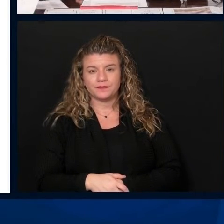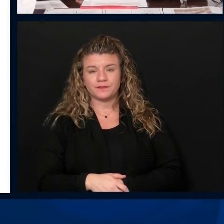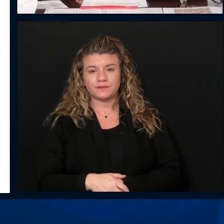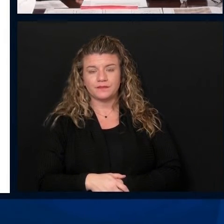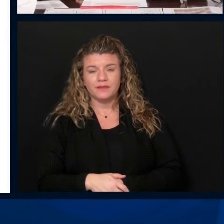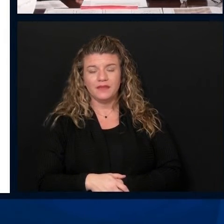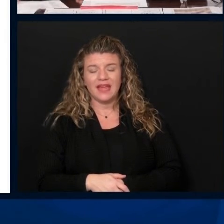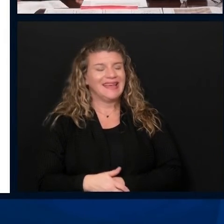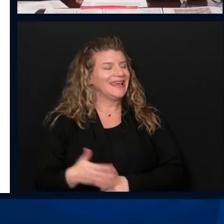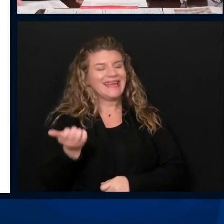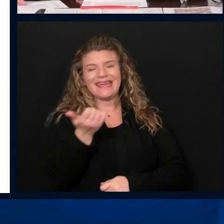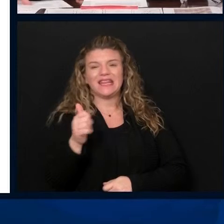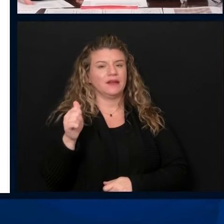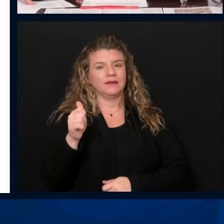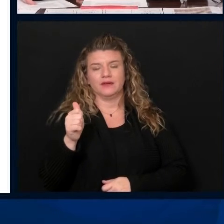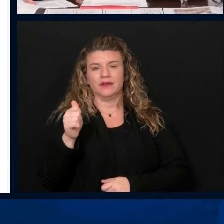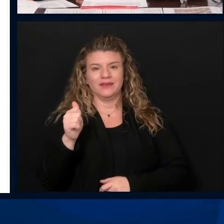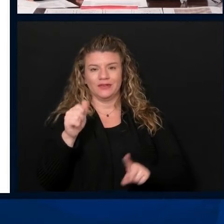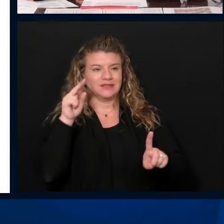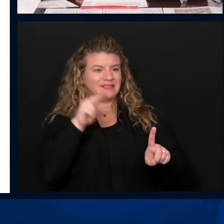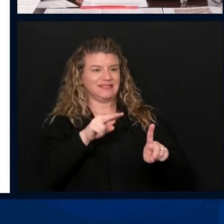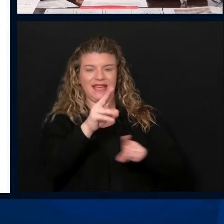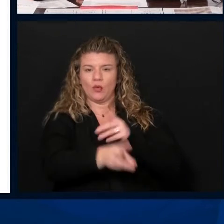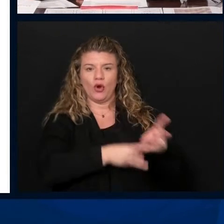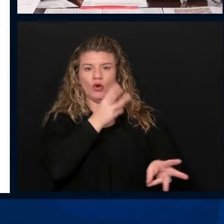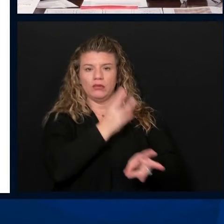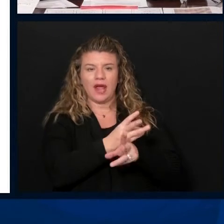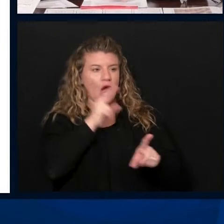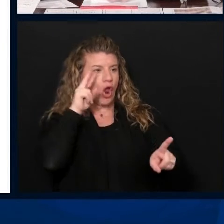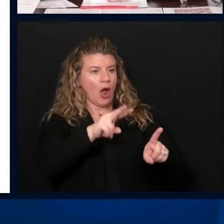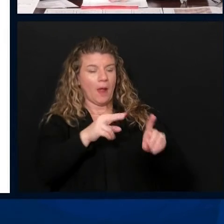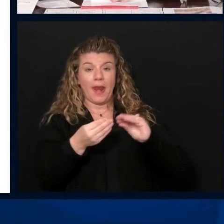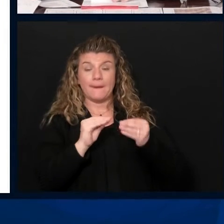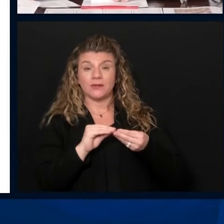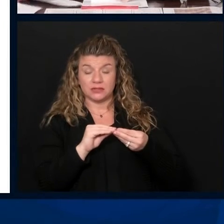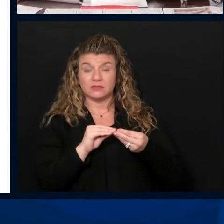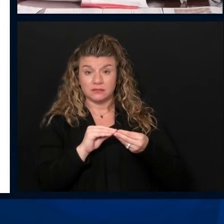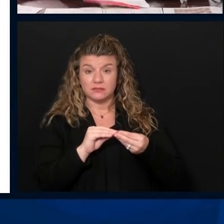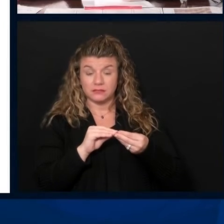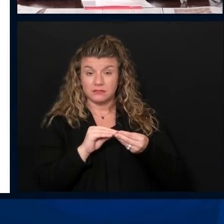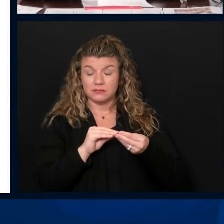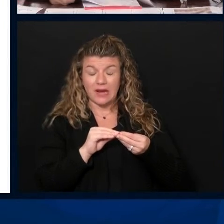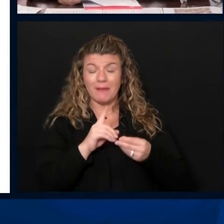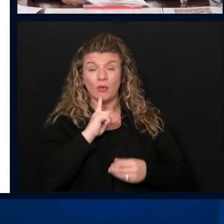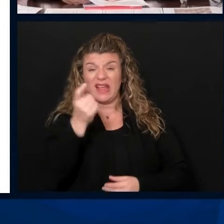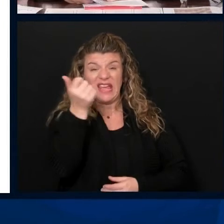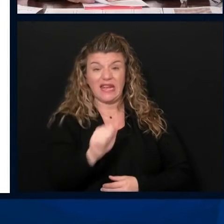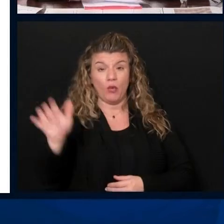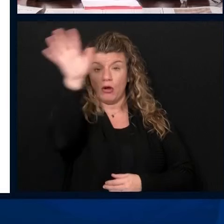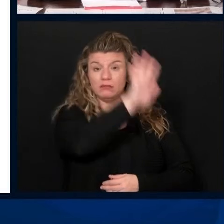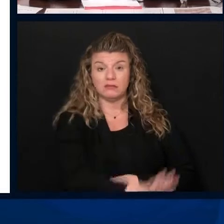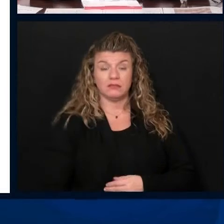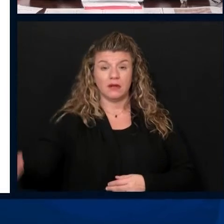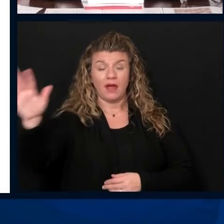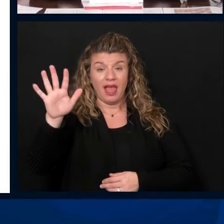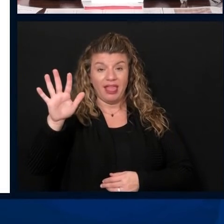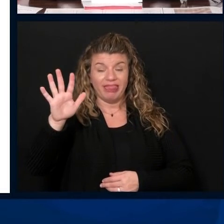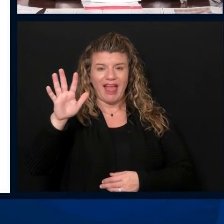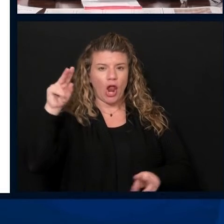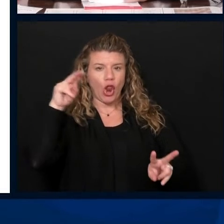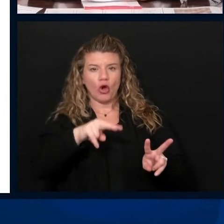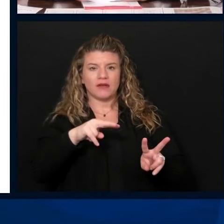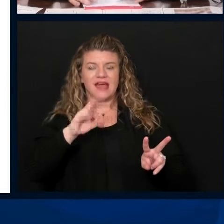Anybody in the world can look at this and say, anybody that would look at